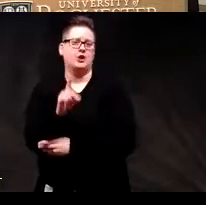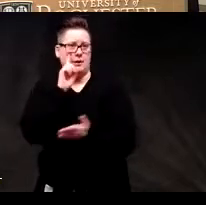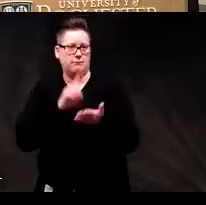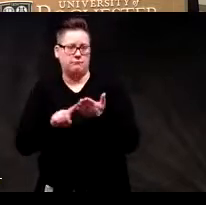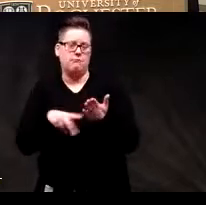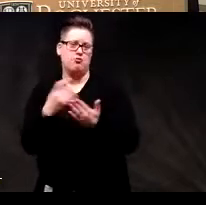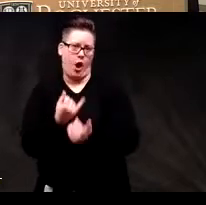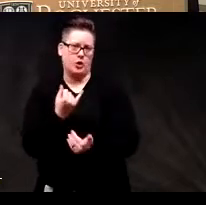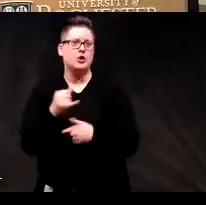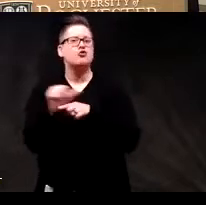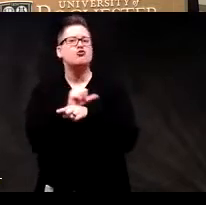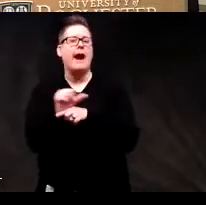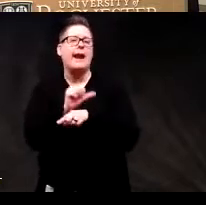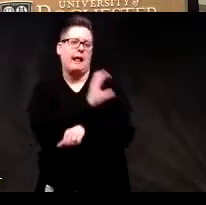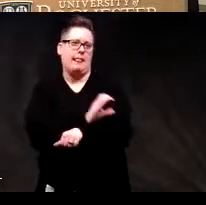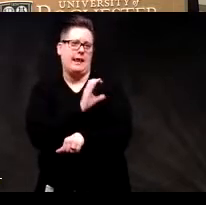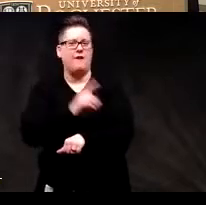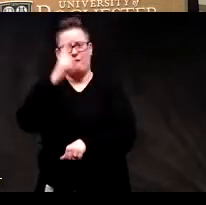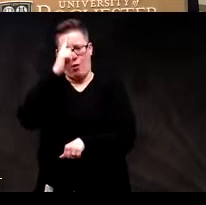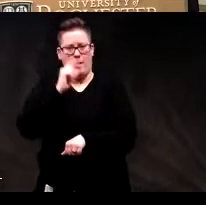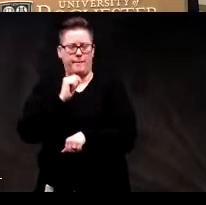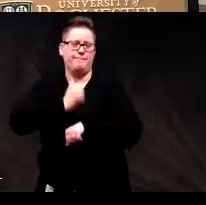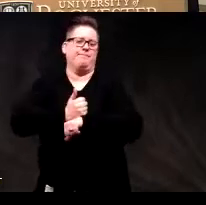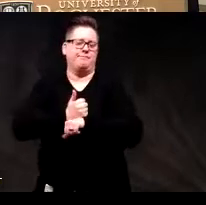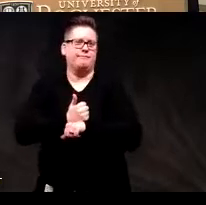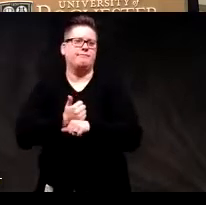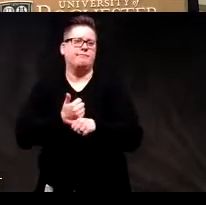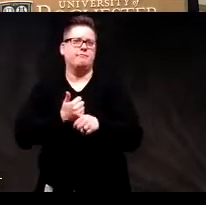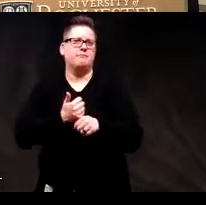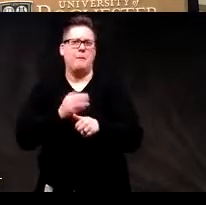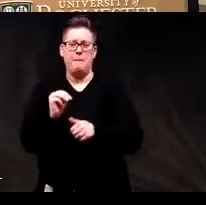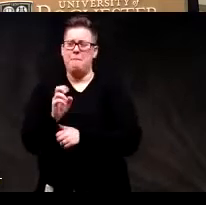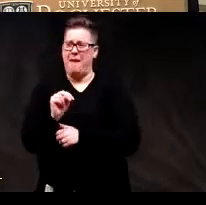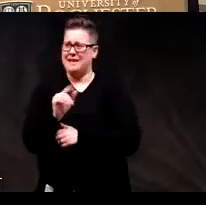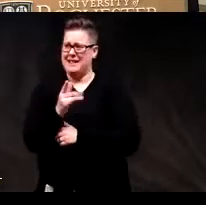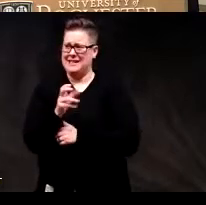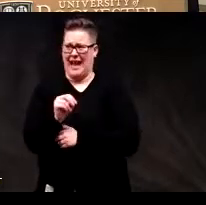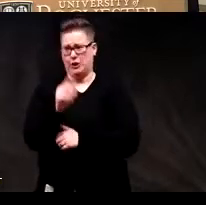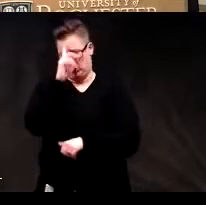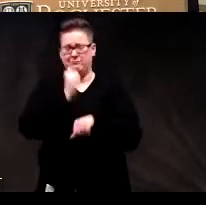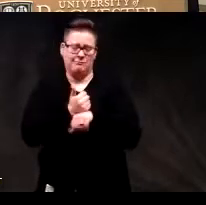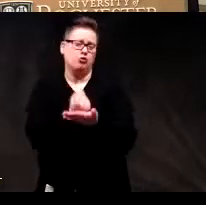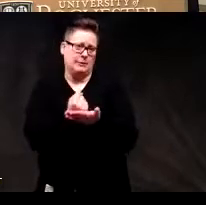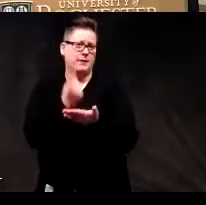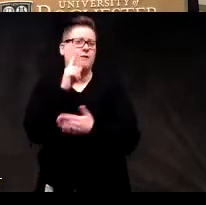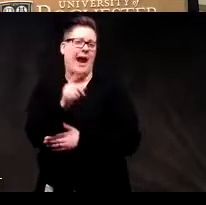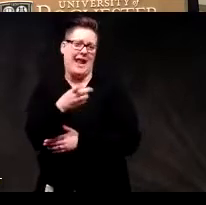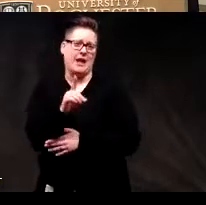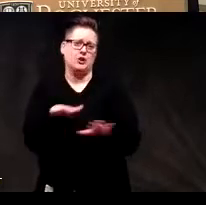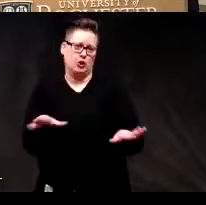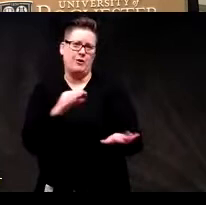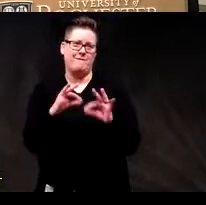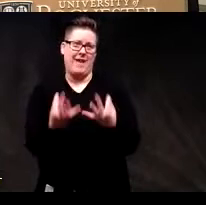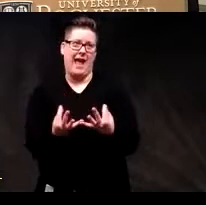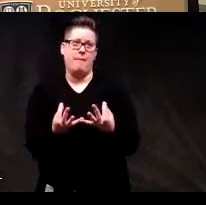training clinic in mentalization-based treatment for ADHD children and their families. And I think I will